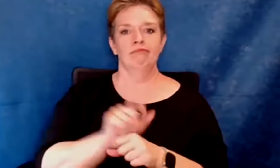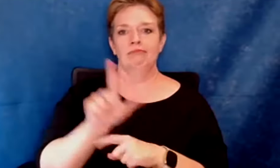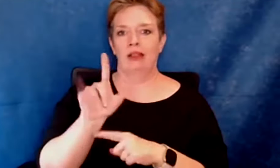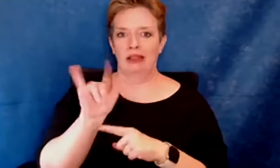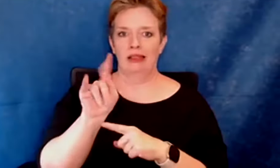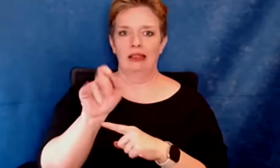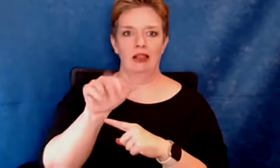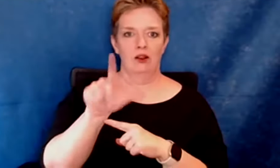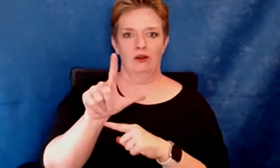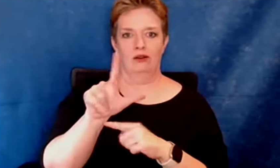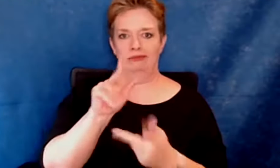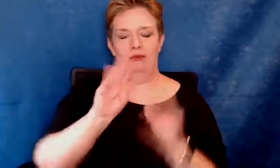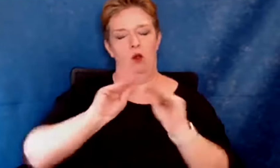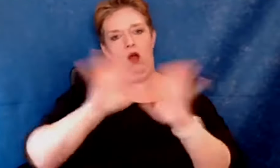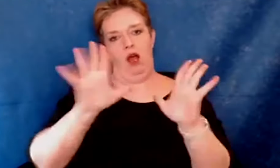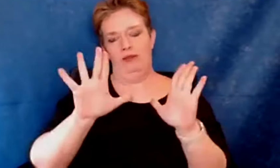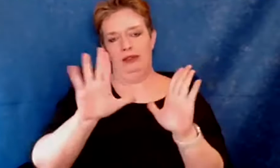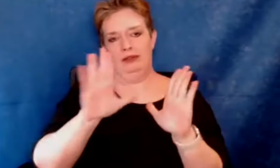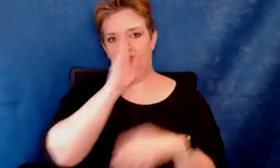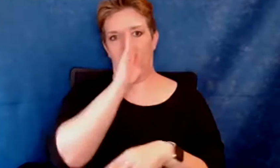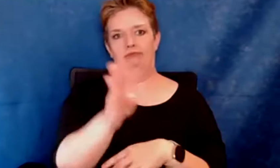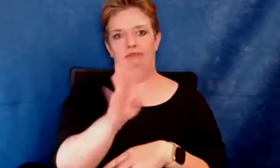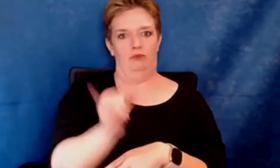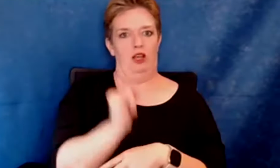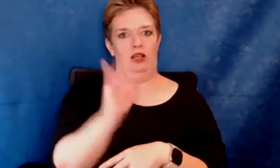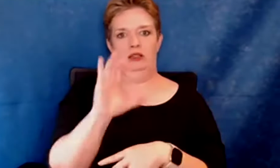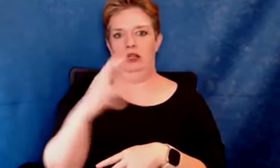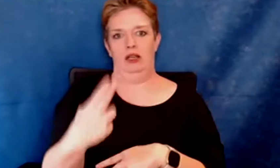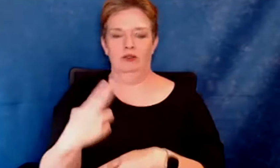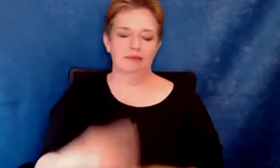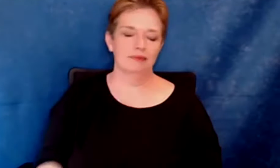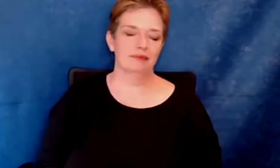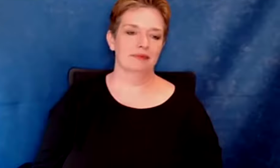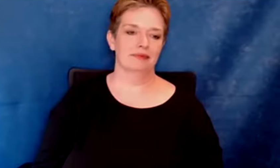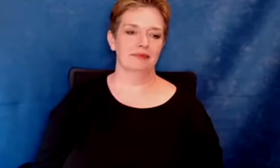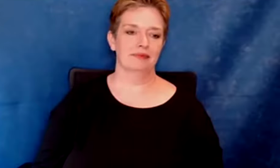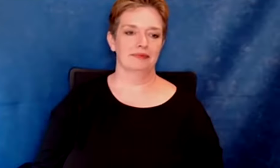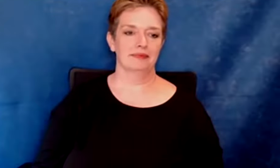there. Working through them.